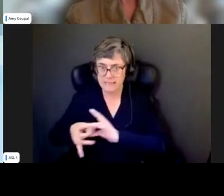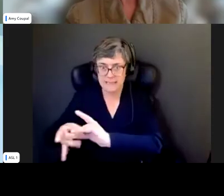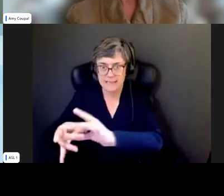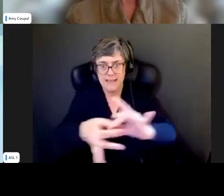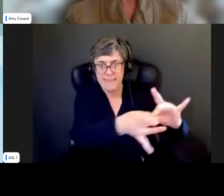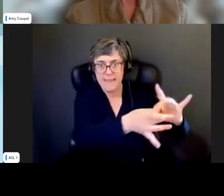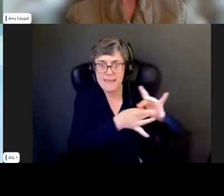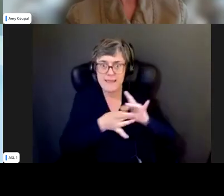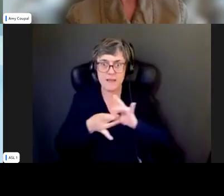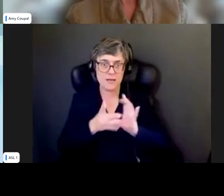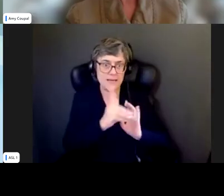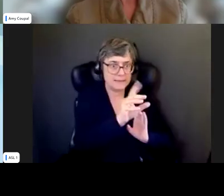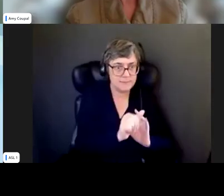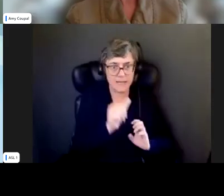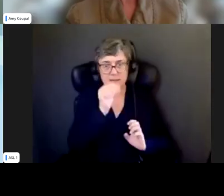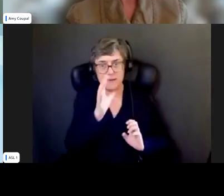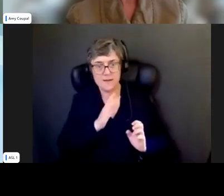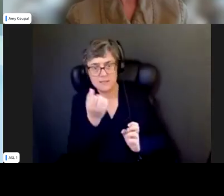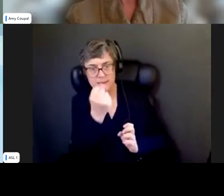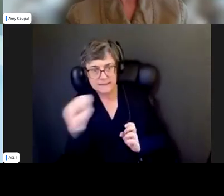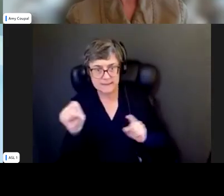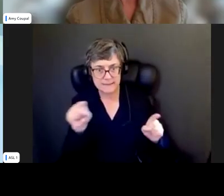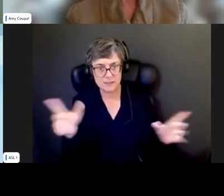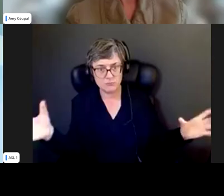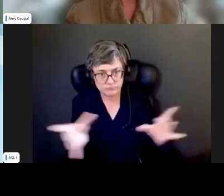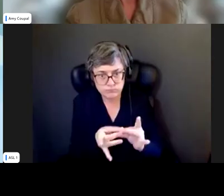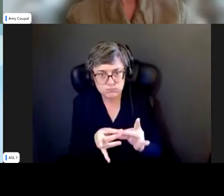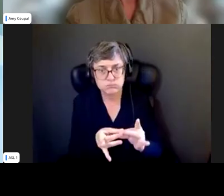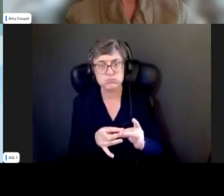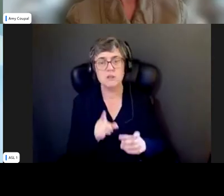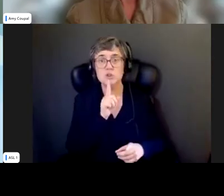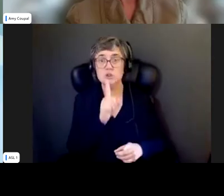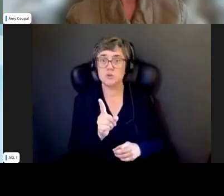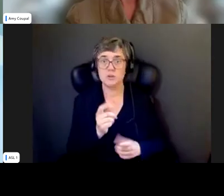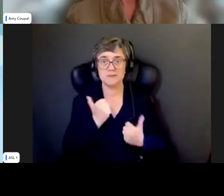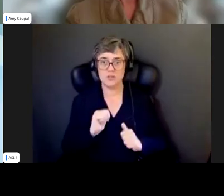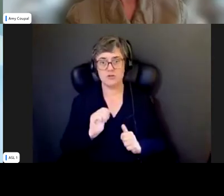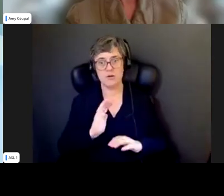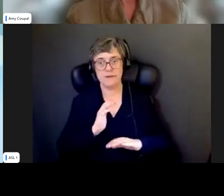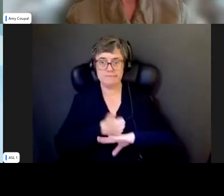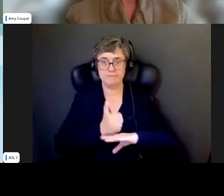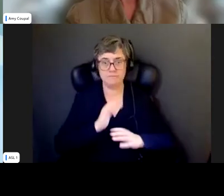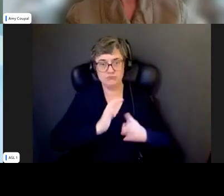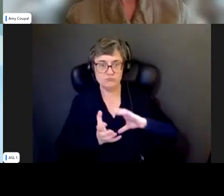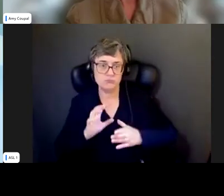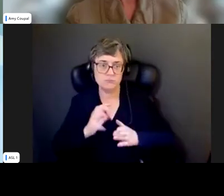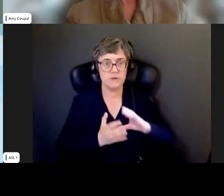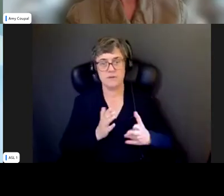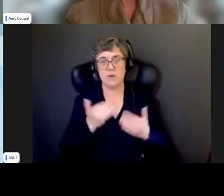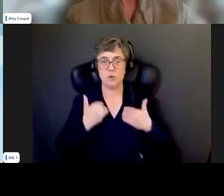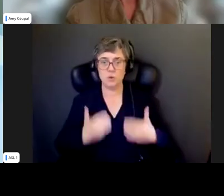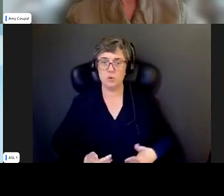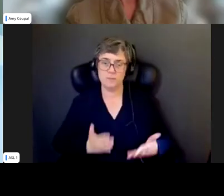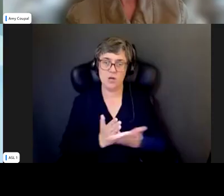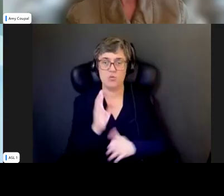human rights organization in 2020, really based on the realities of gender-based violence for women with disabilities,